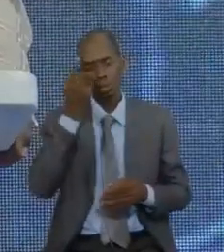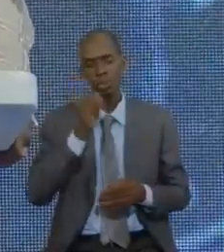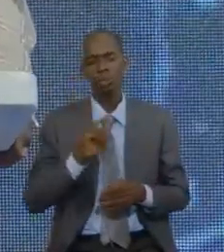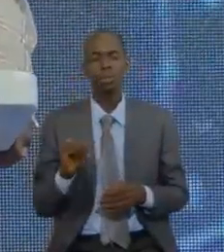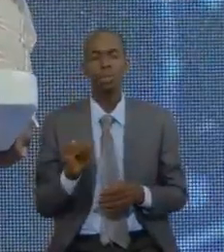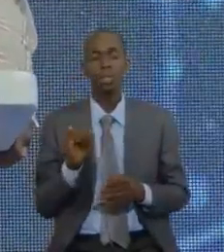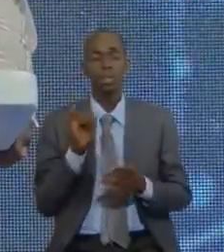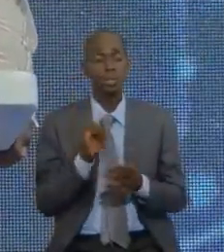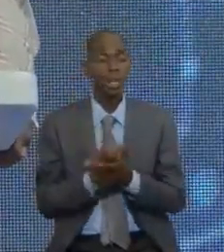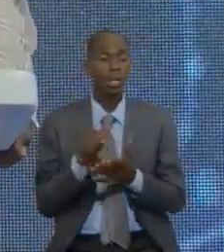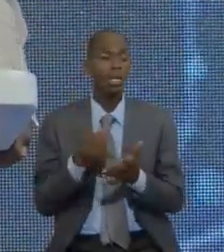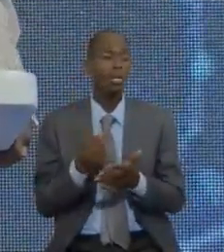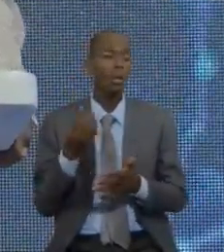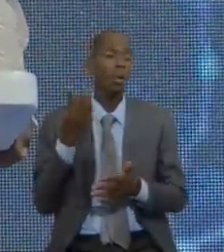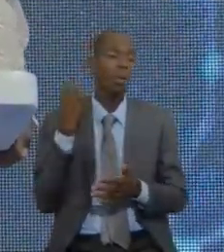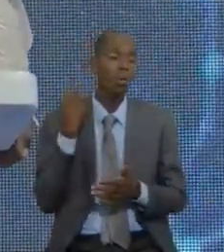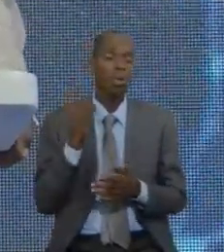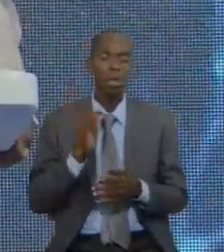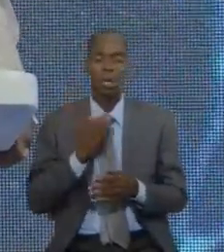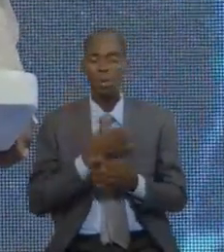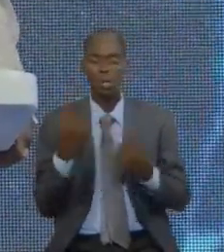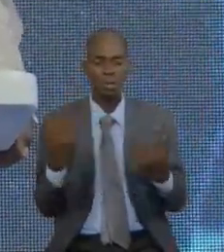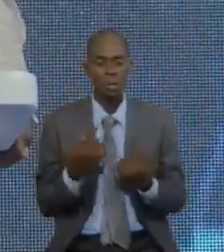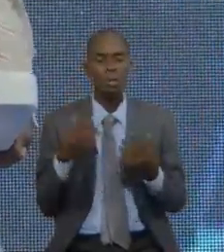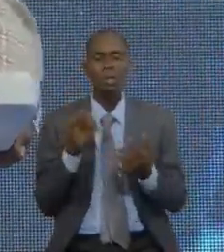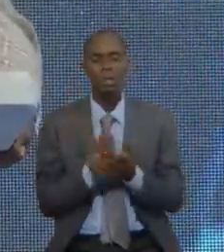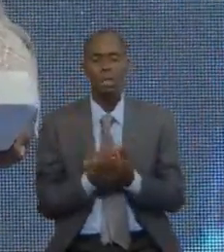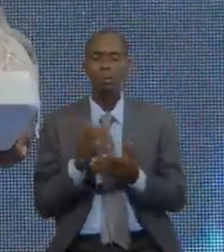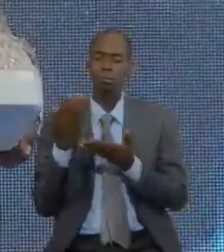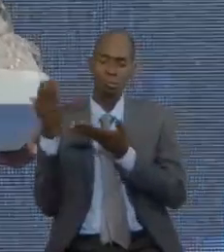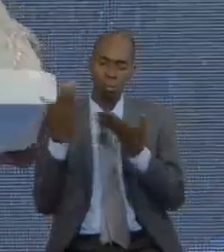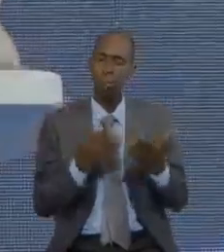that it was our sin that nailed you to the cross.